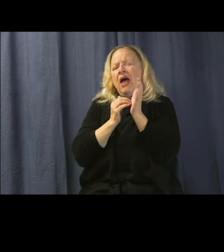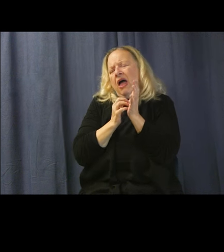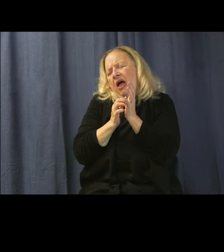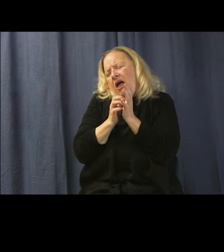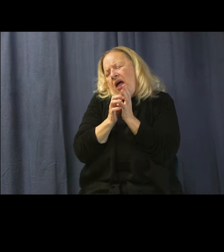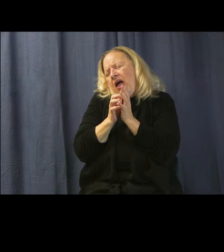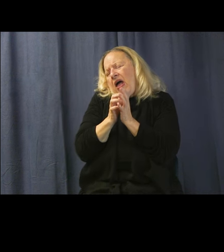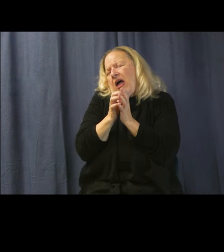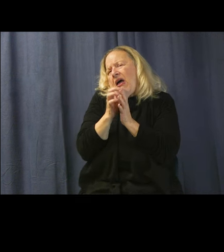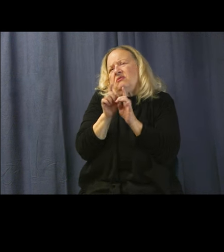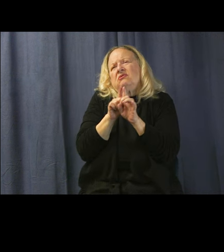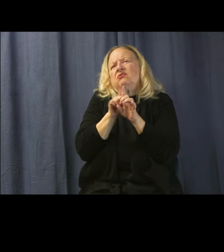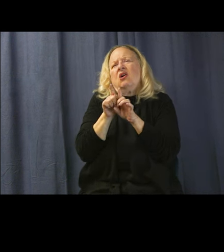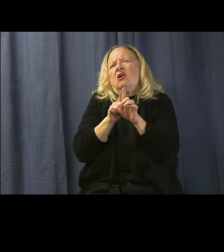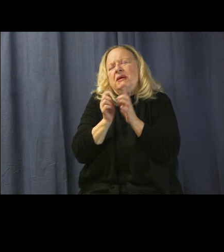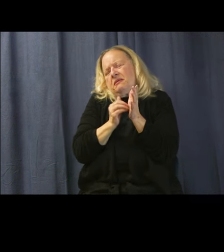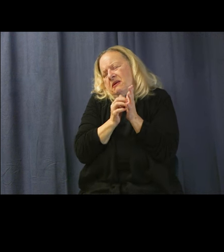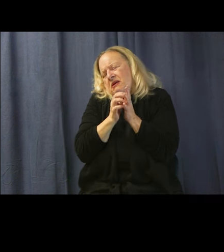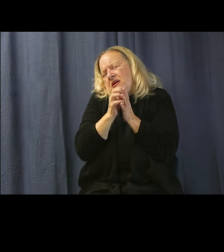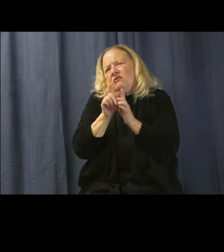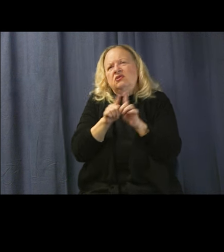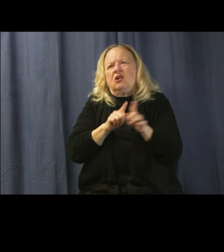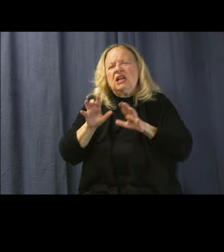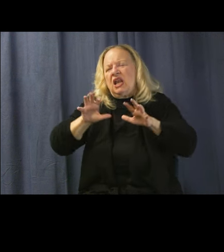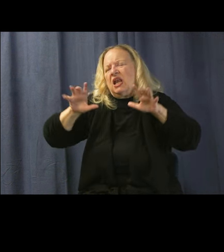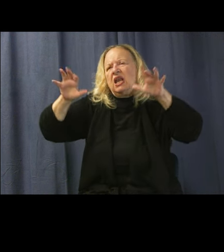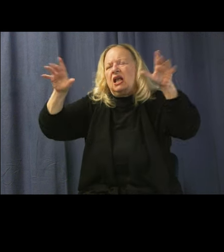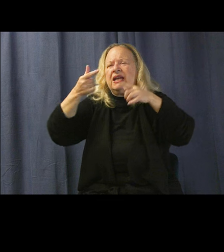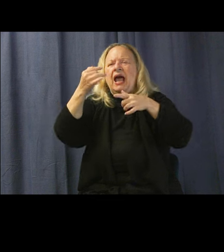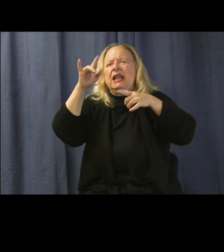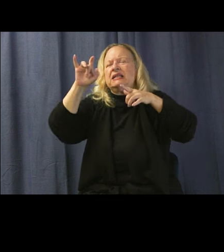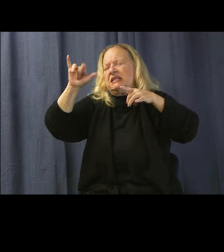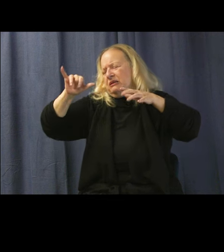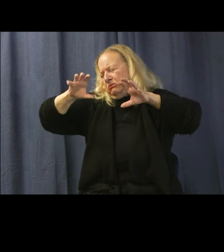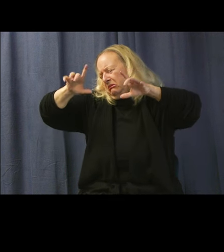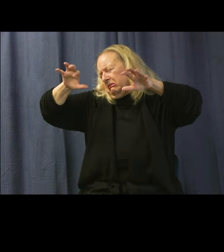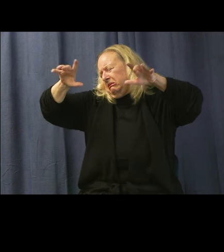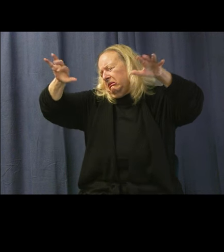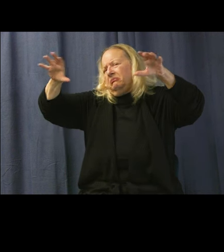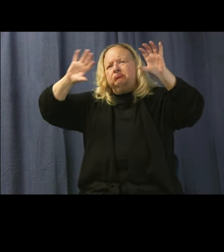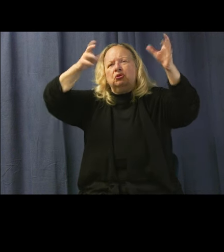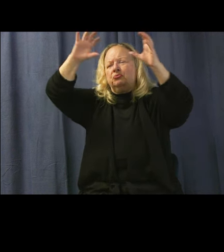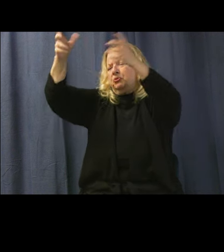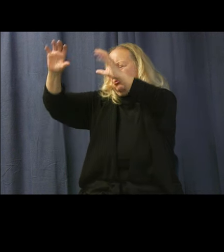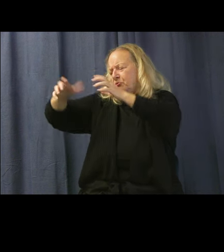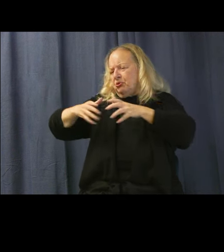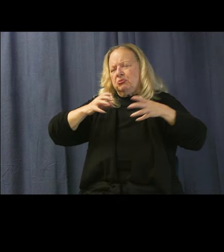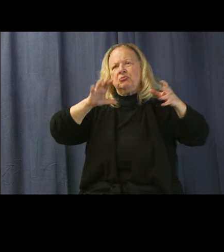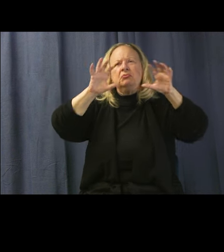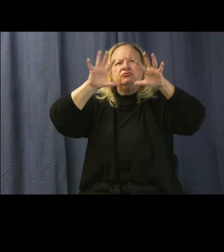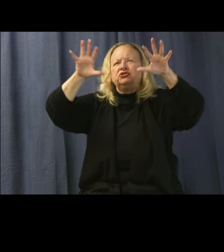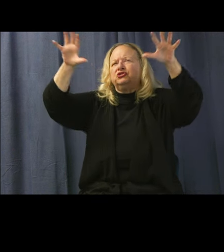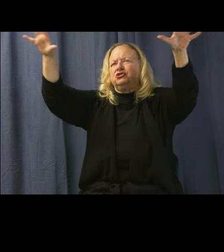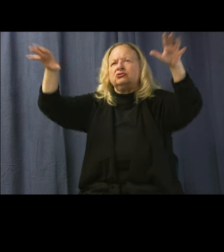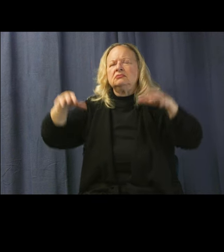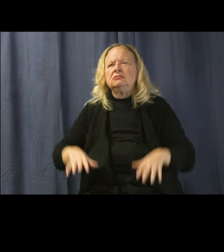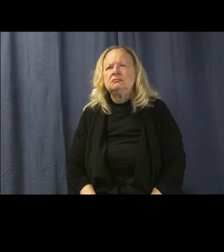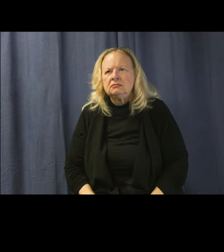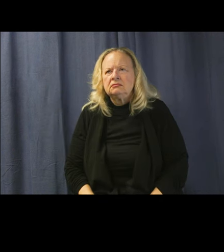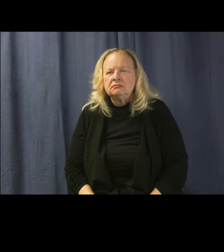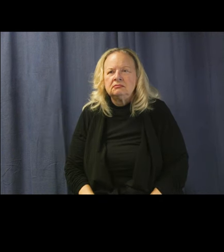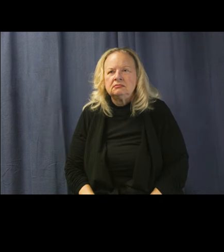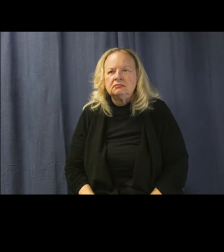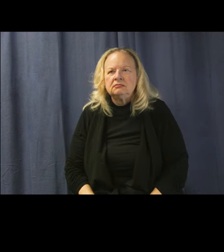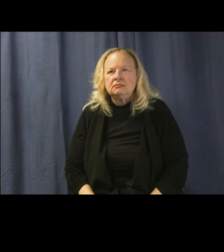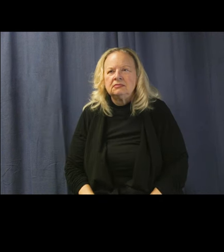and thousands of galaxies, each containing millions of stars, each with their own planets cutting across billions of light years. Now I'm going to show you